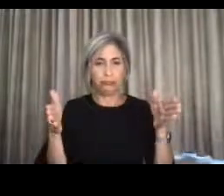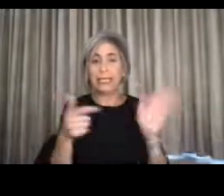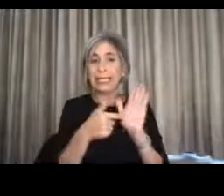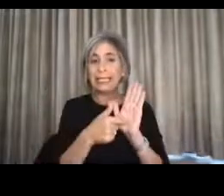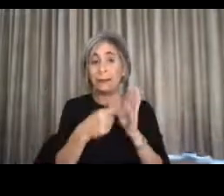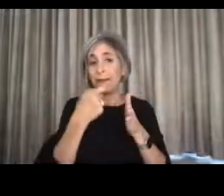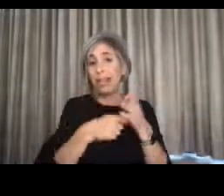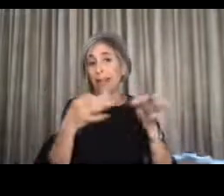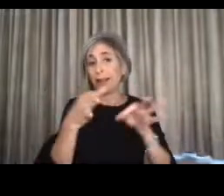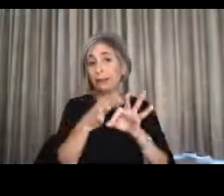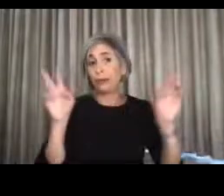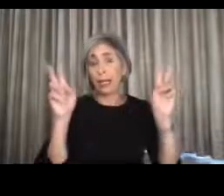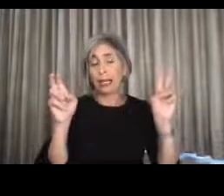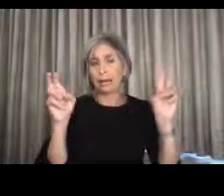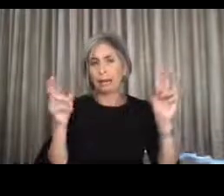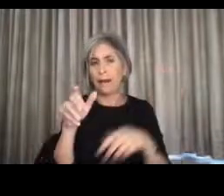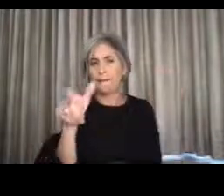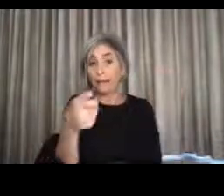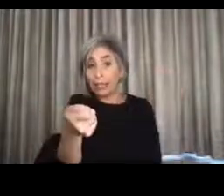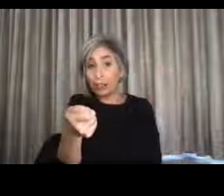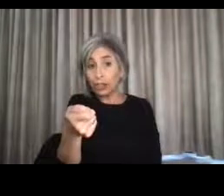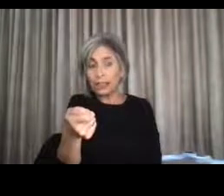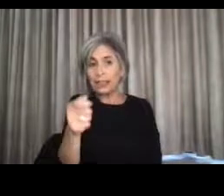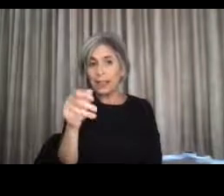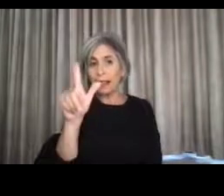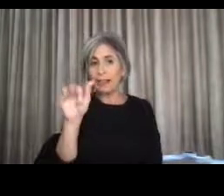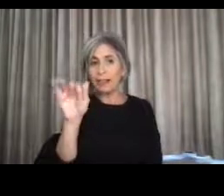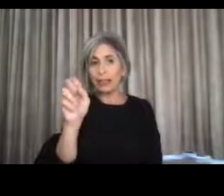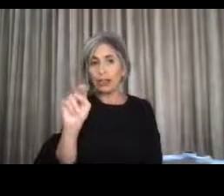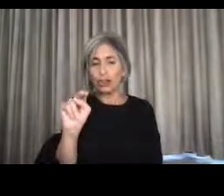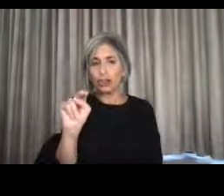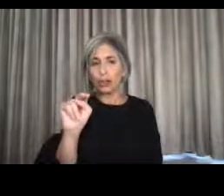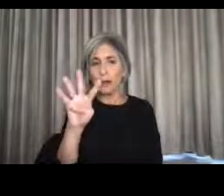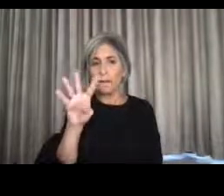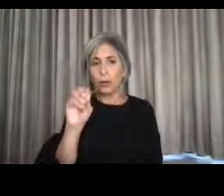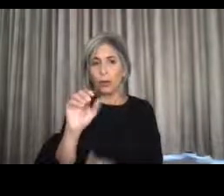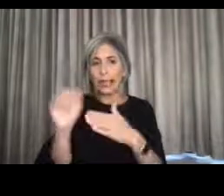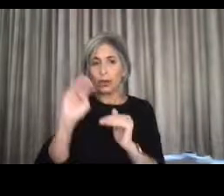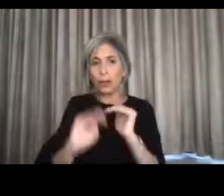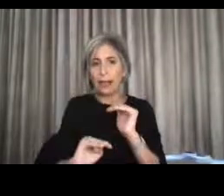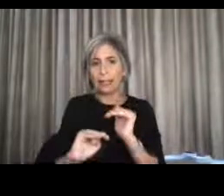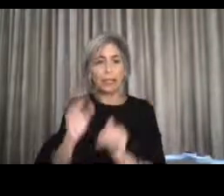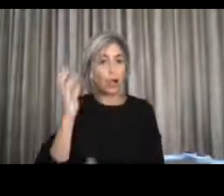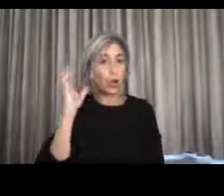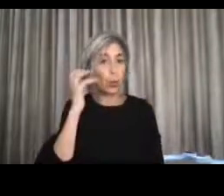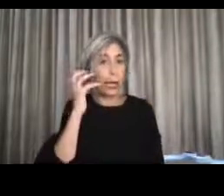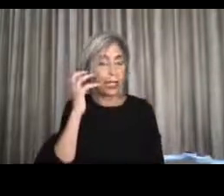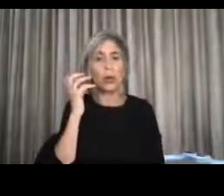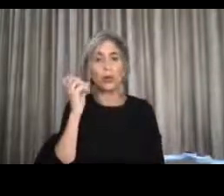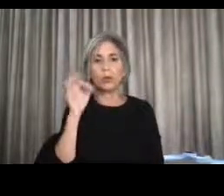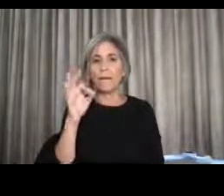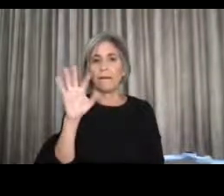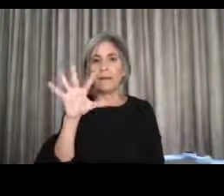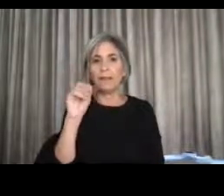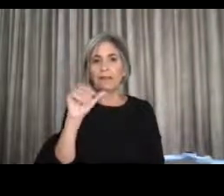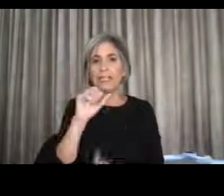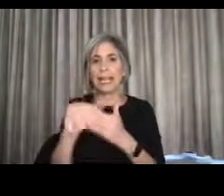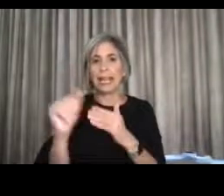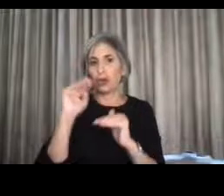tax-free items include flashlights and lanterns of $40 or less, radios of $50 or